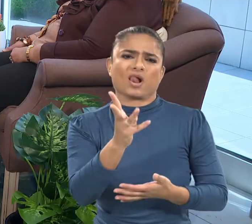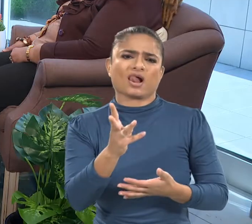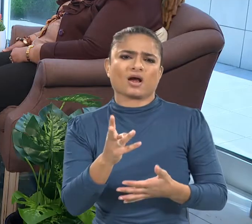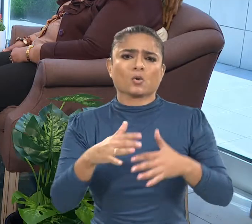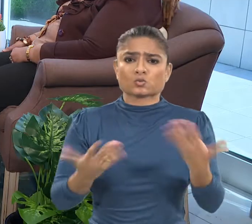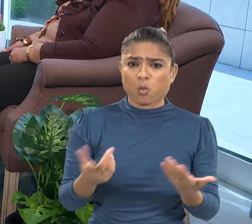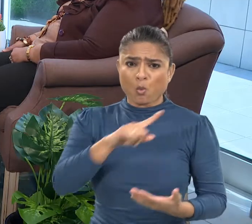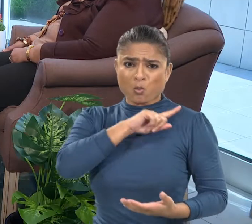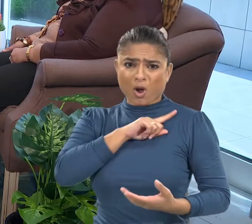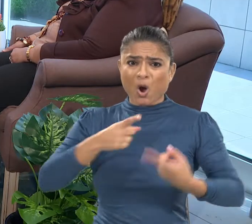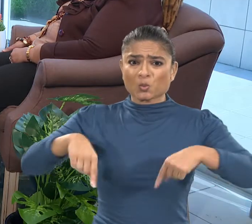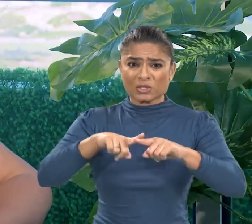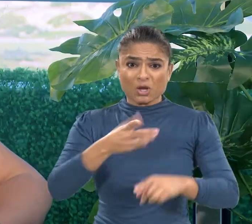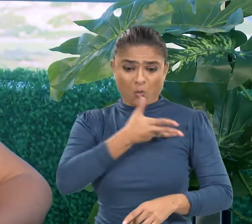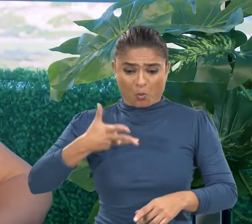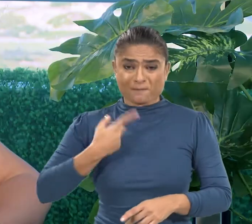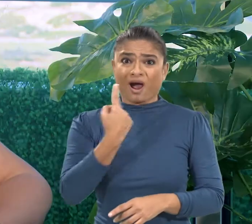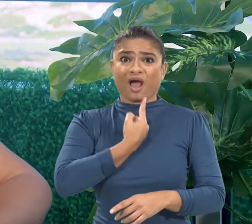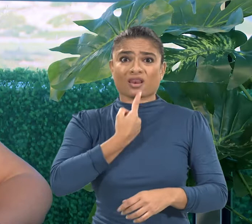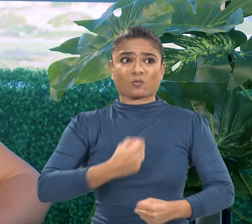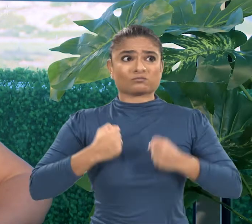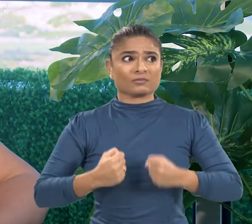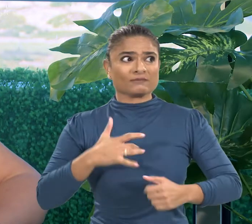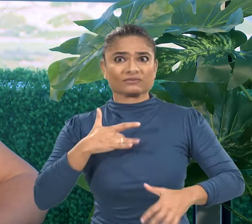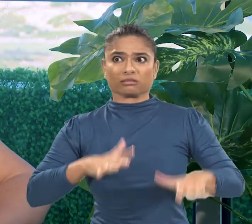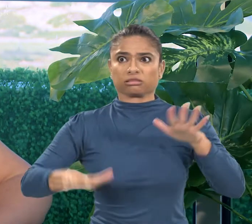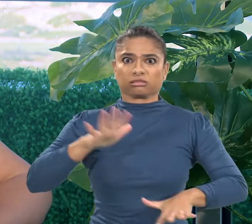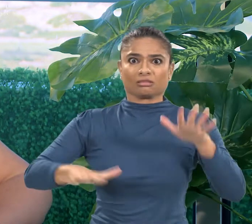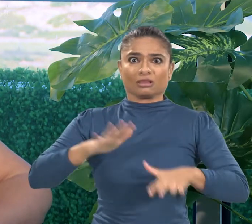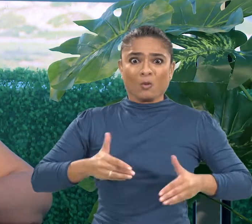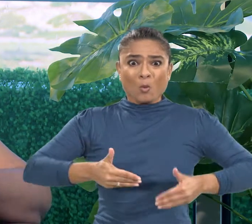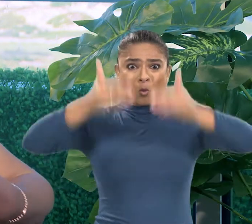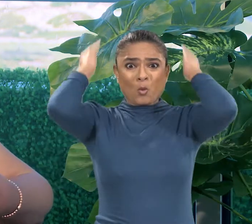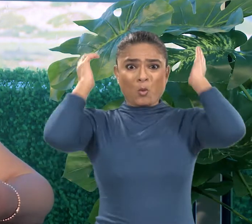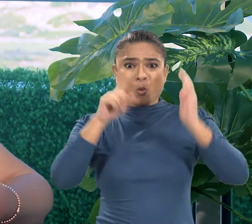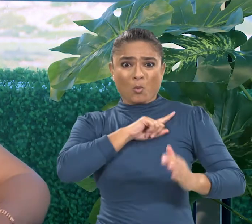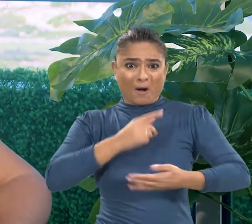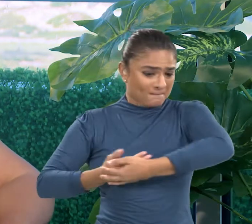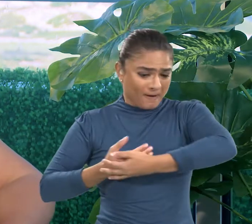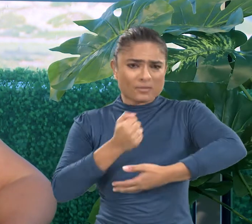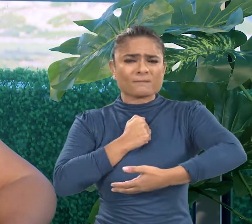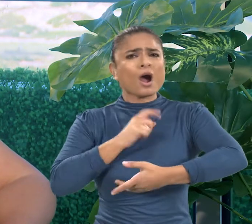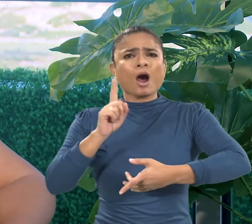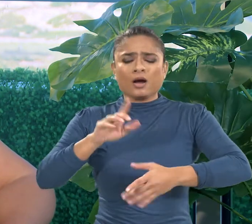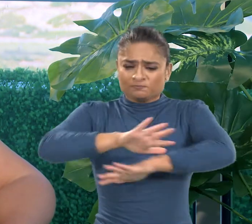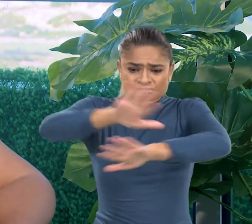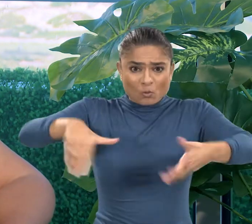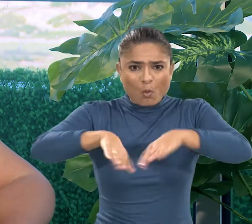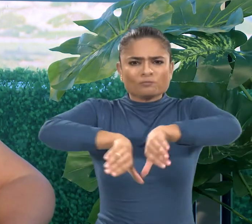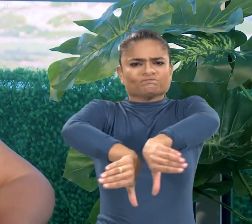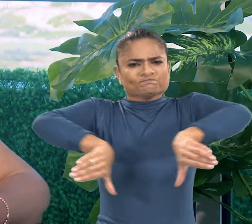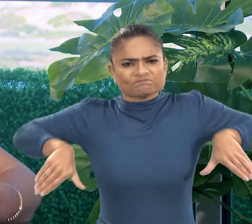they'll succeed. Yeah, because when we stand alone, it always feels like overwhelming to stand up against all of the,